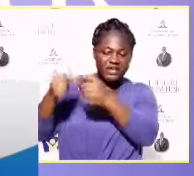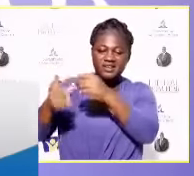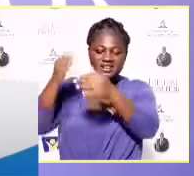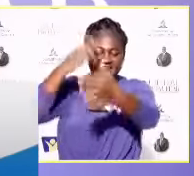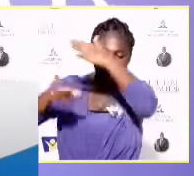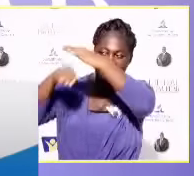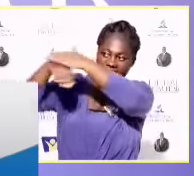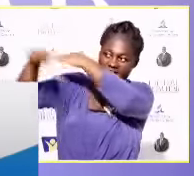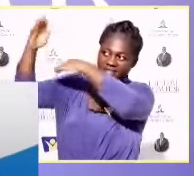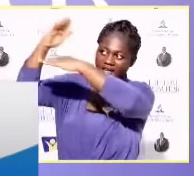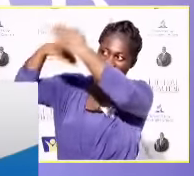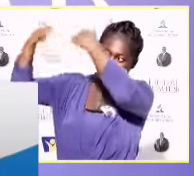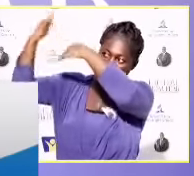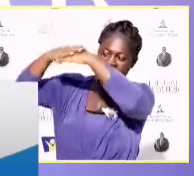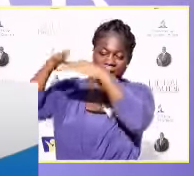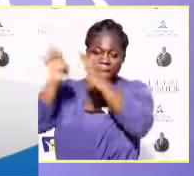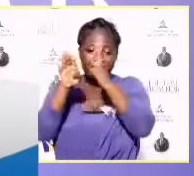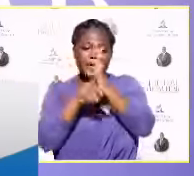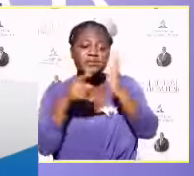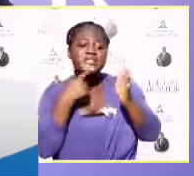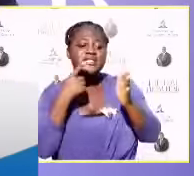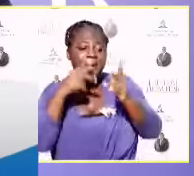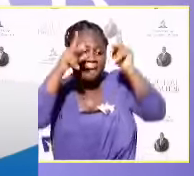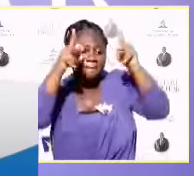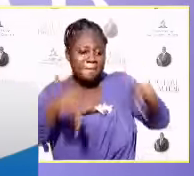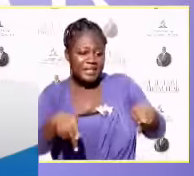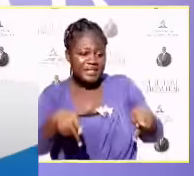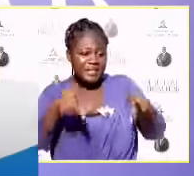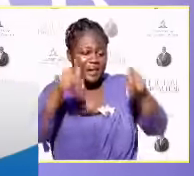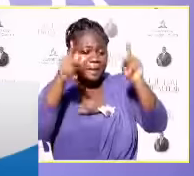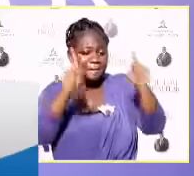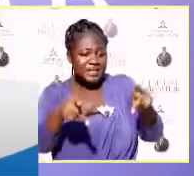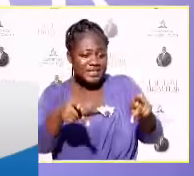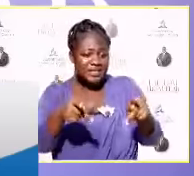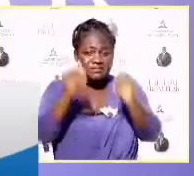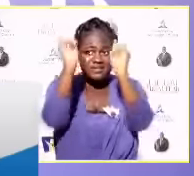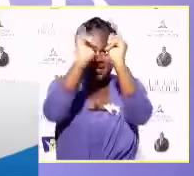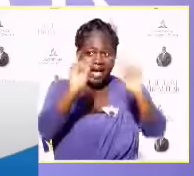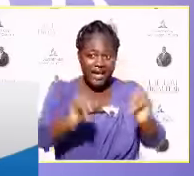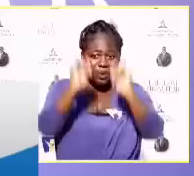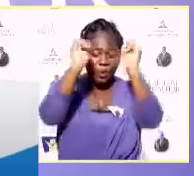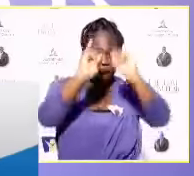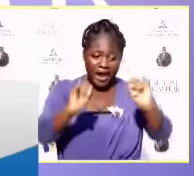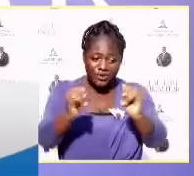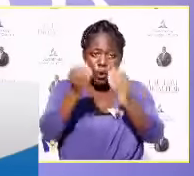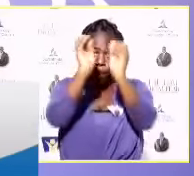The Bible says the person who covets is an idolater.